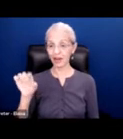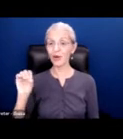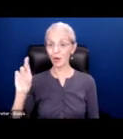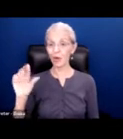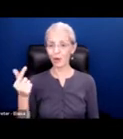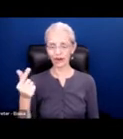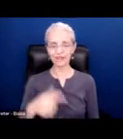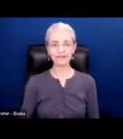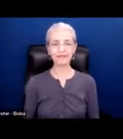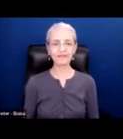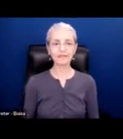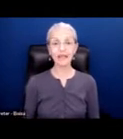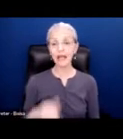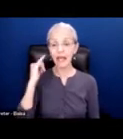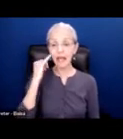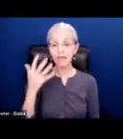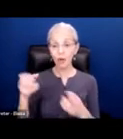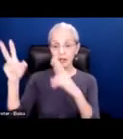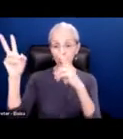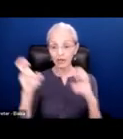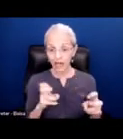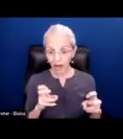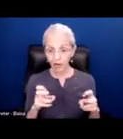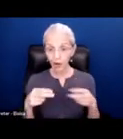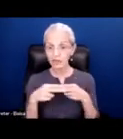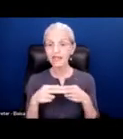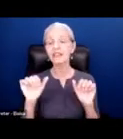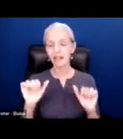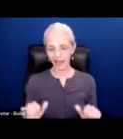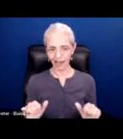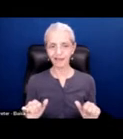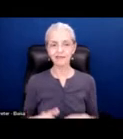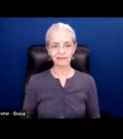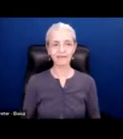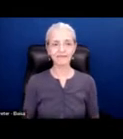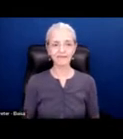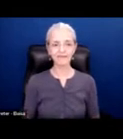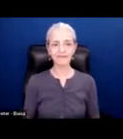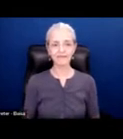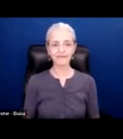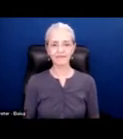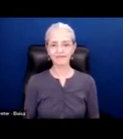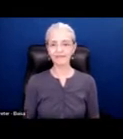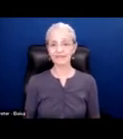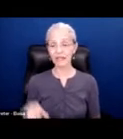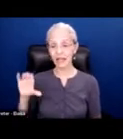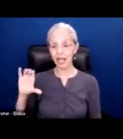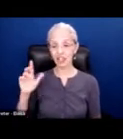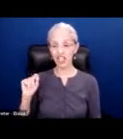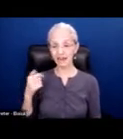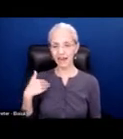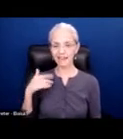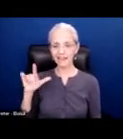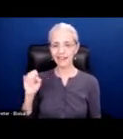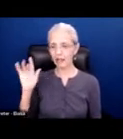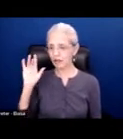Yes, and if you would like to download a copy of the slides today, you can also find that link in chat. So please scroll through,